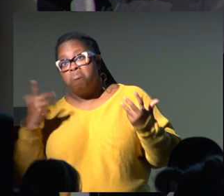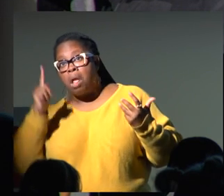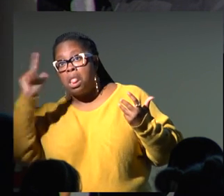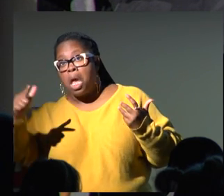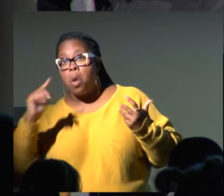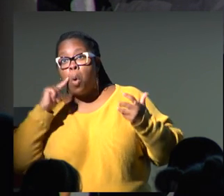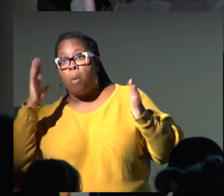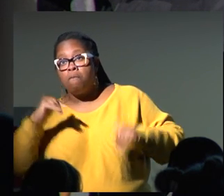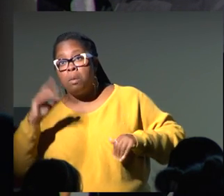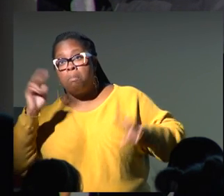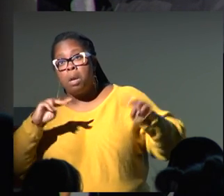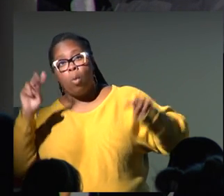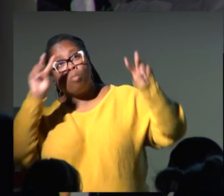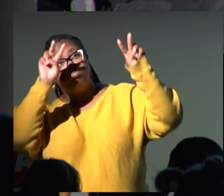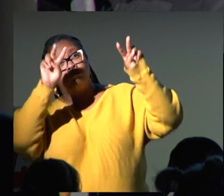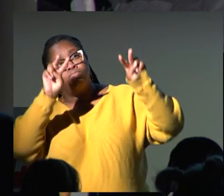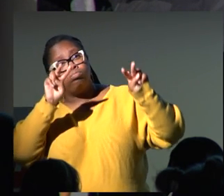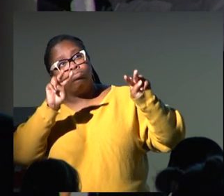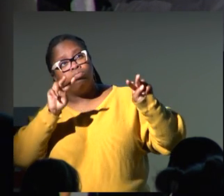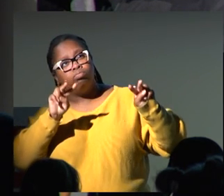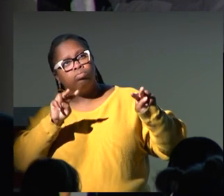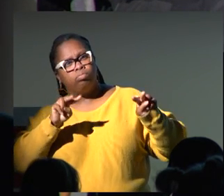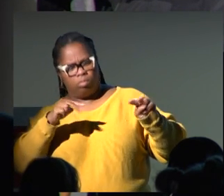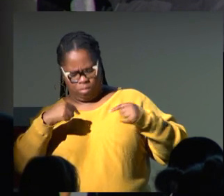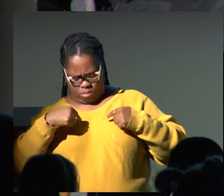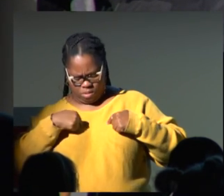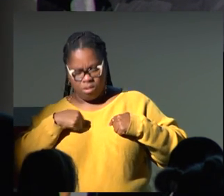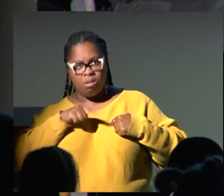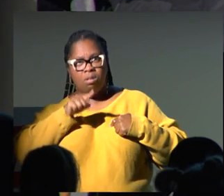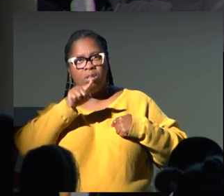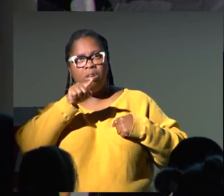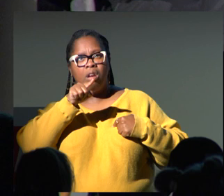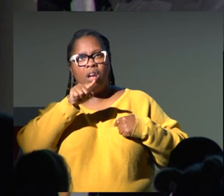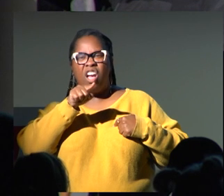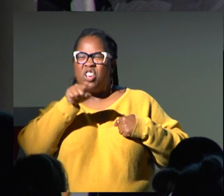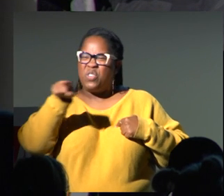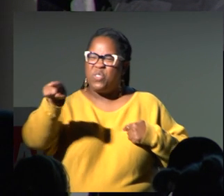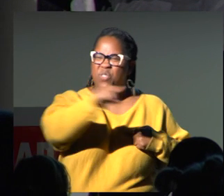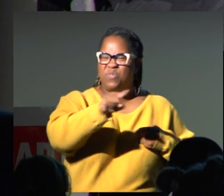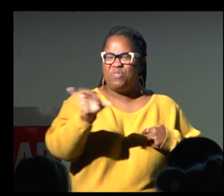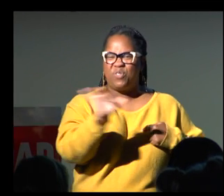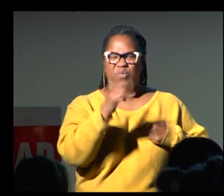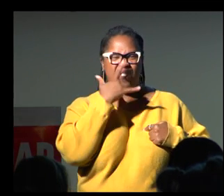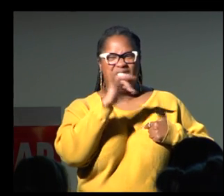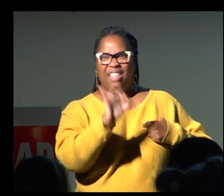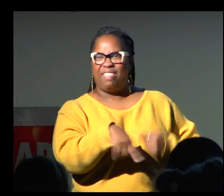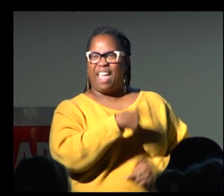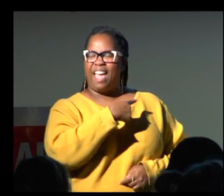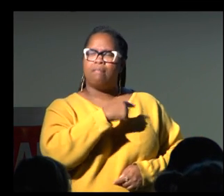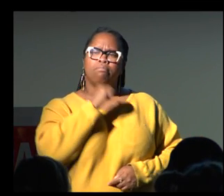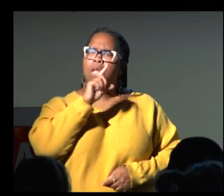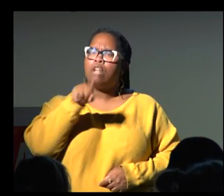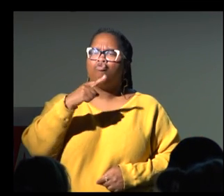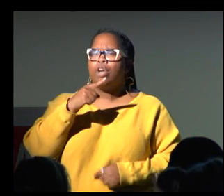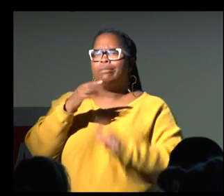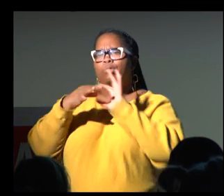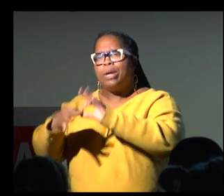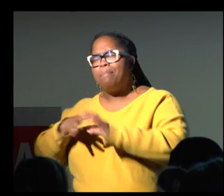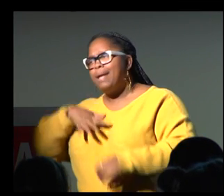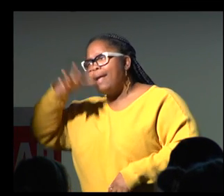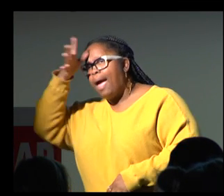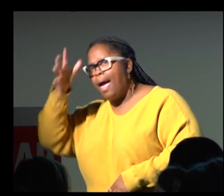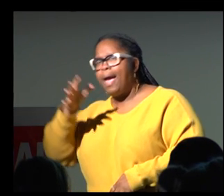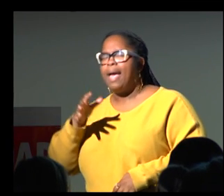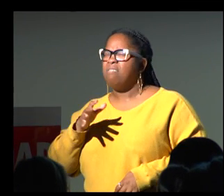at the work, they look at a reflection of themselves. You too look just like this. It's not right. just about my dad, and it's just